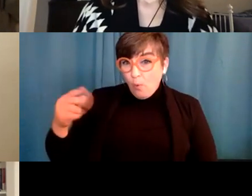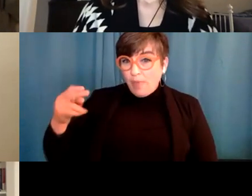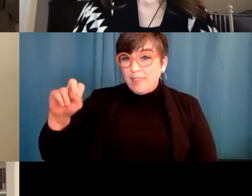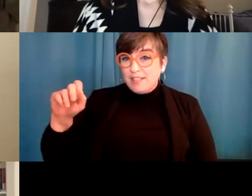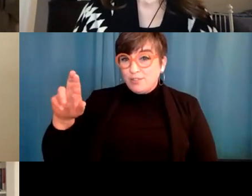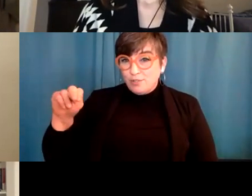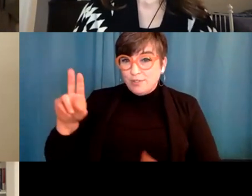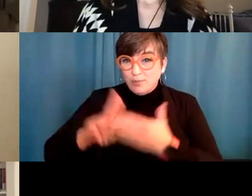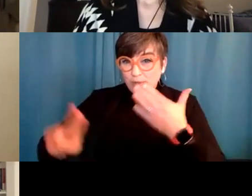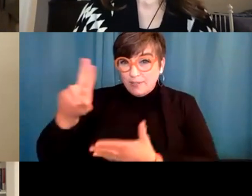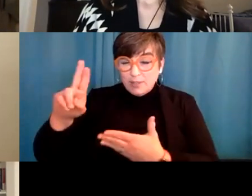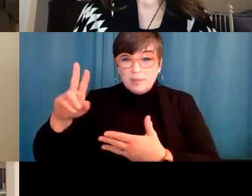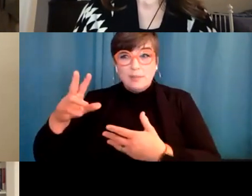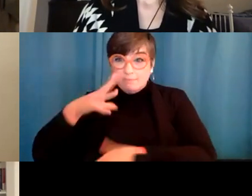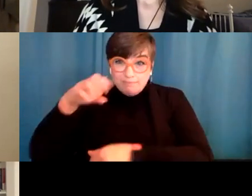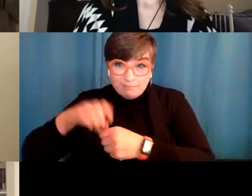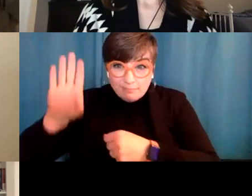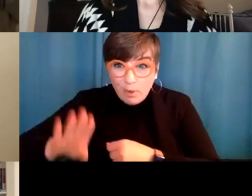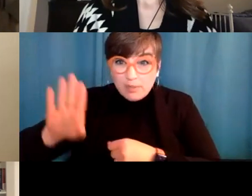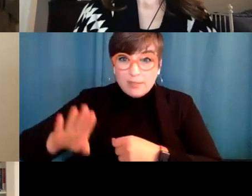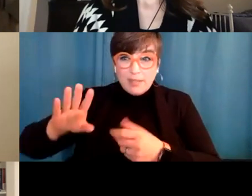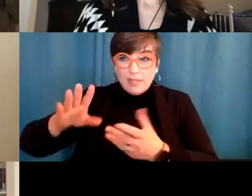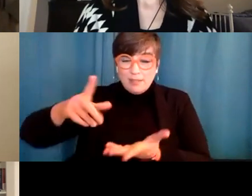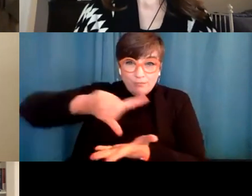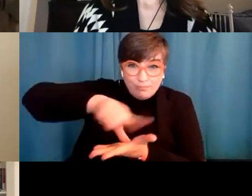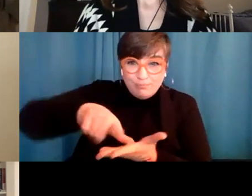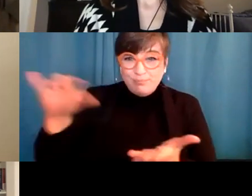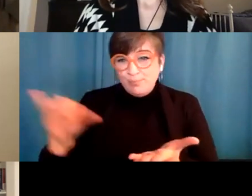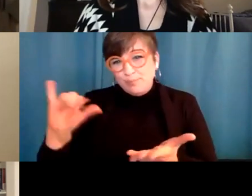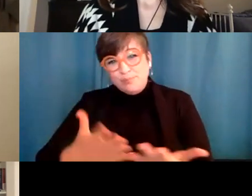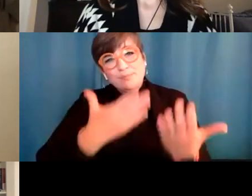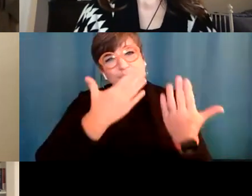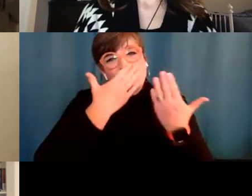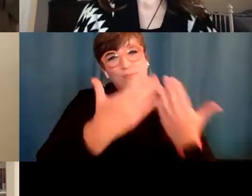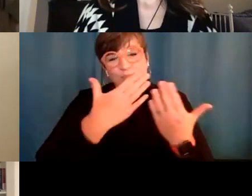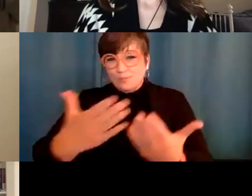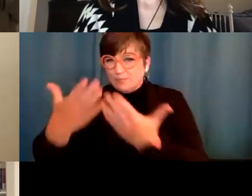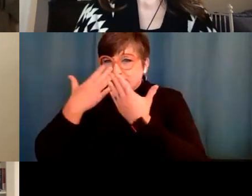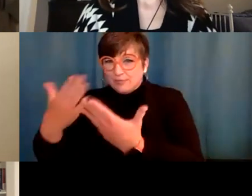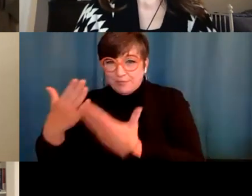be it in Boston or throughout our networks. Mm-hmm. So again, many thanks to all of you.